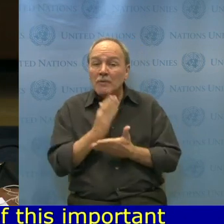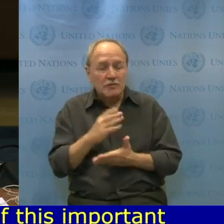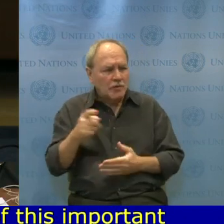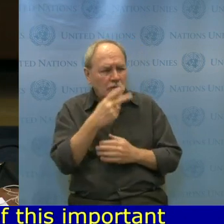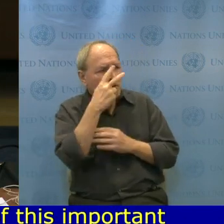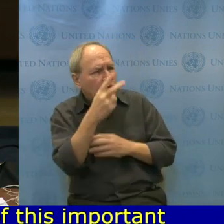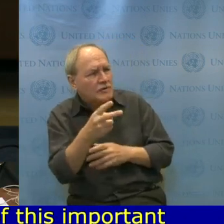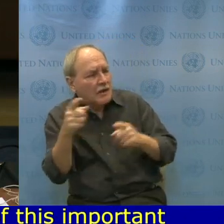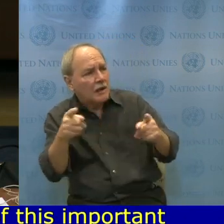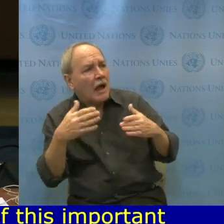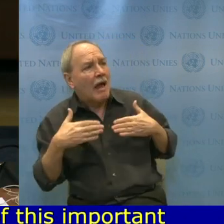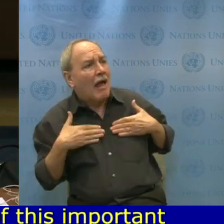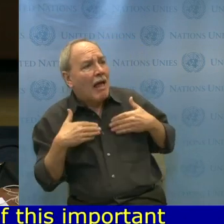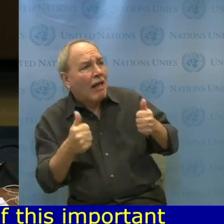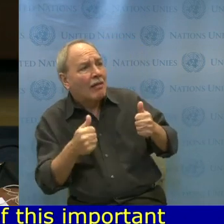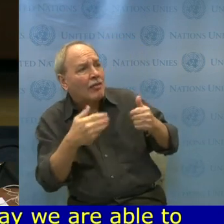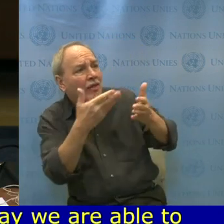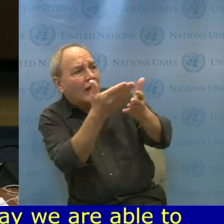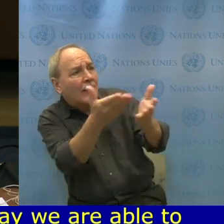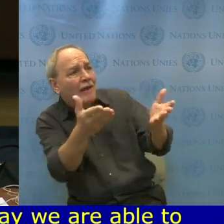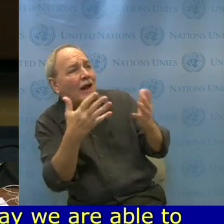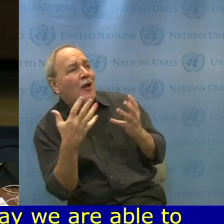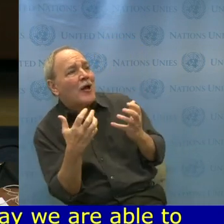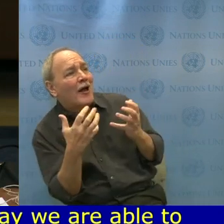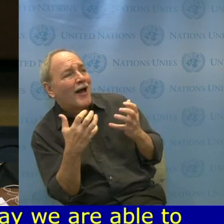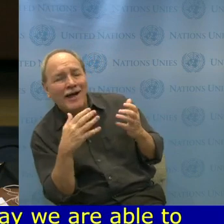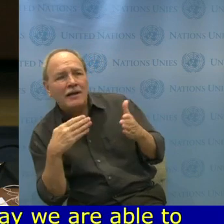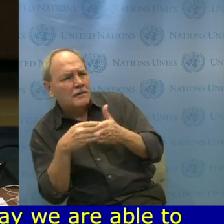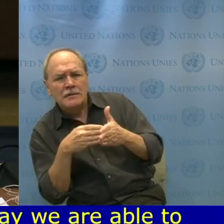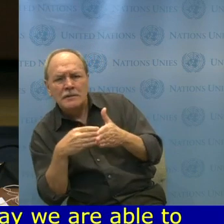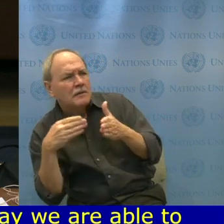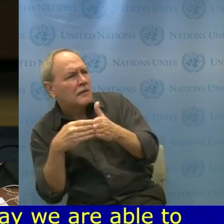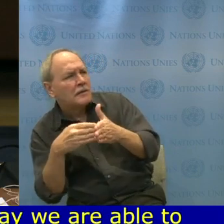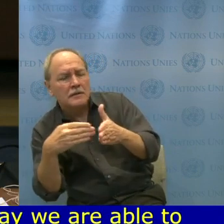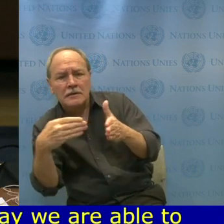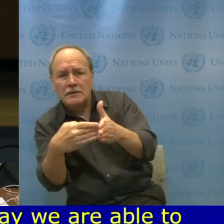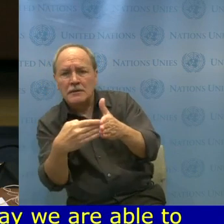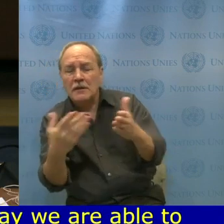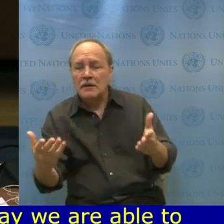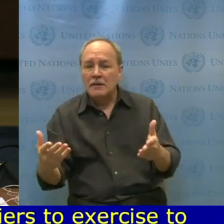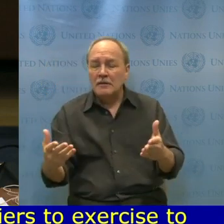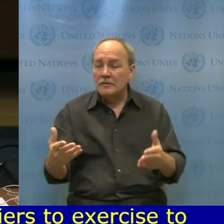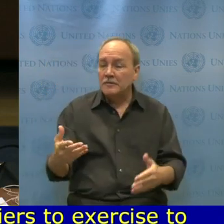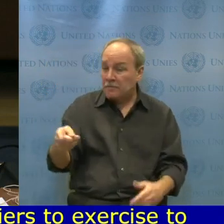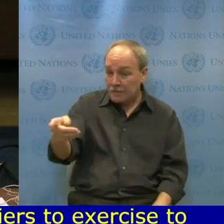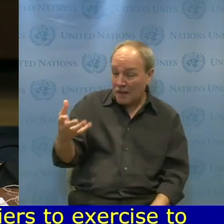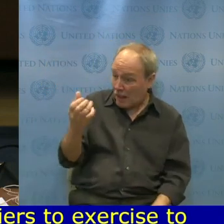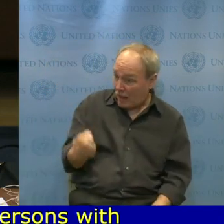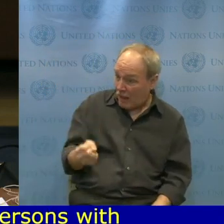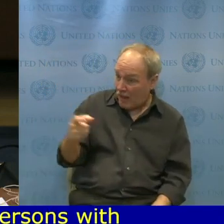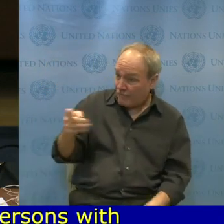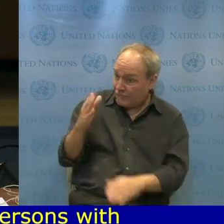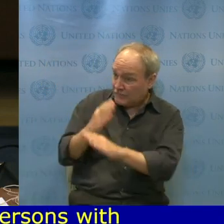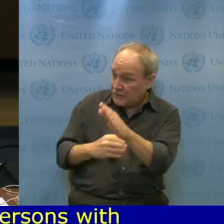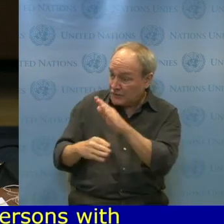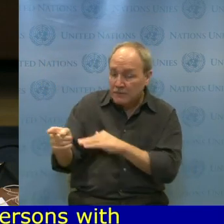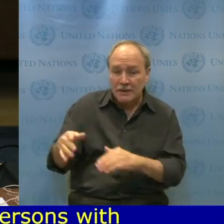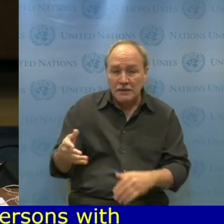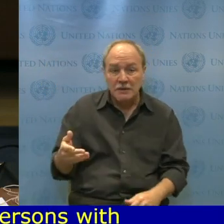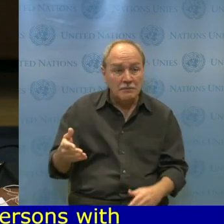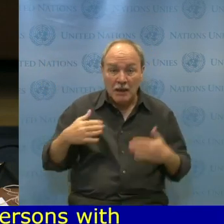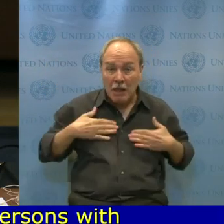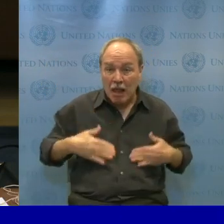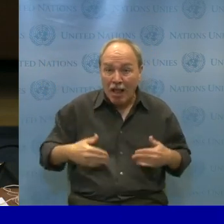right to health for the persons with disabilities. Having a disability doesn't mean that you're in poor health. Persons with